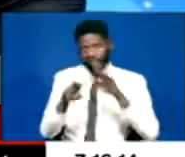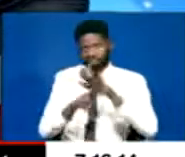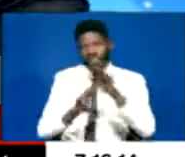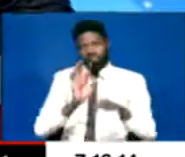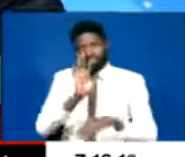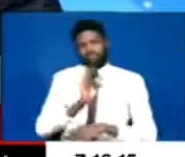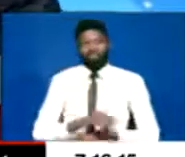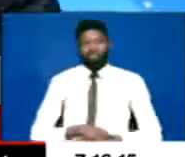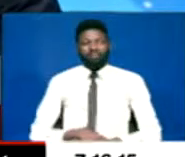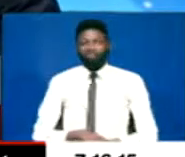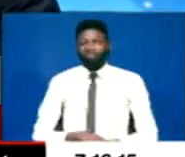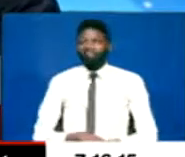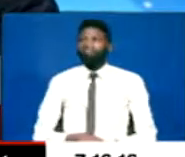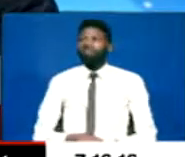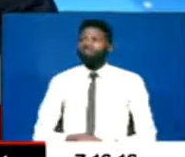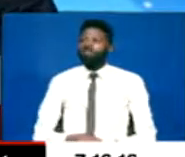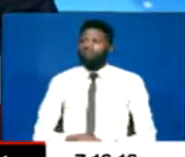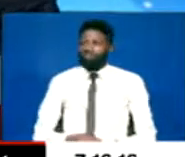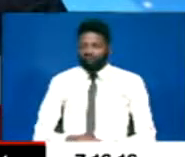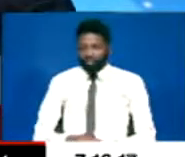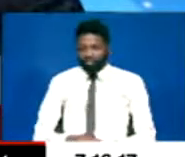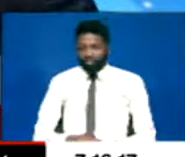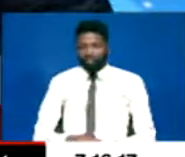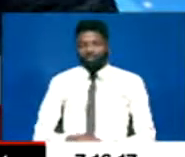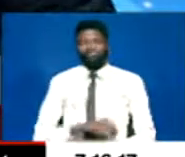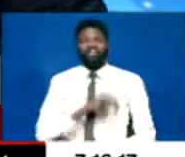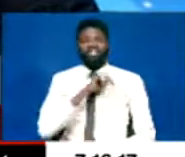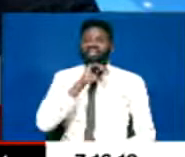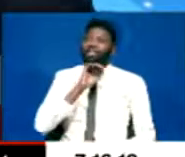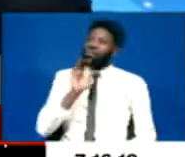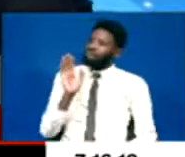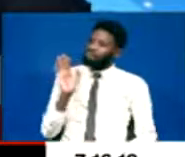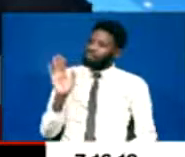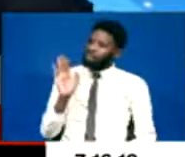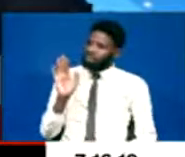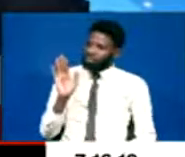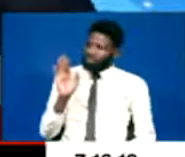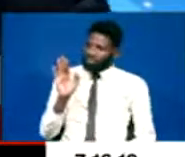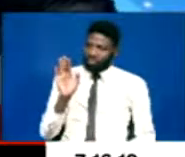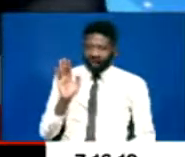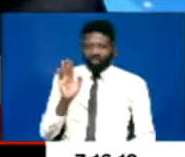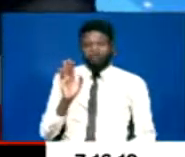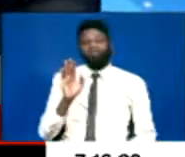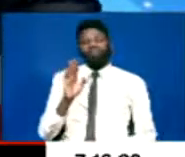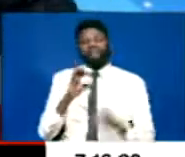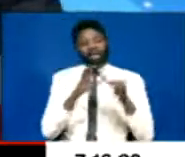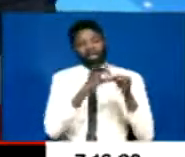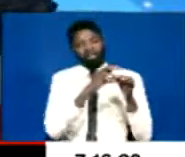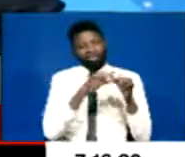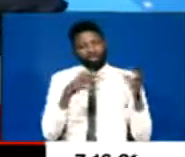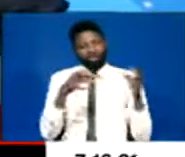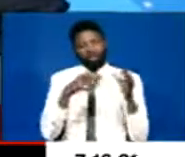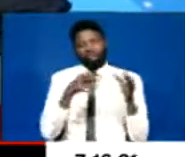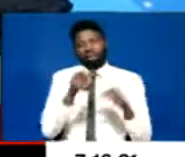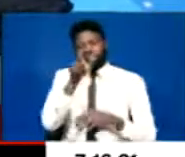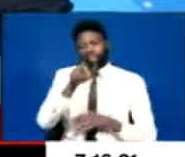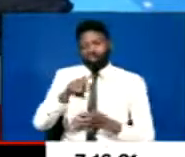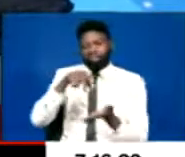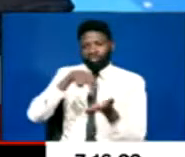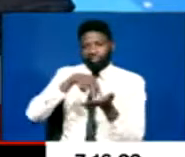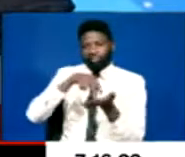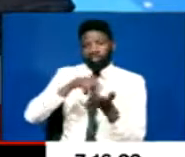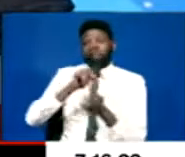All right, the profile of Raila Amolo Odinga, the Azimio la Umoja presidential candidate. Today he makes his final call at